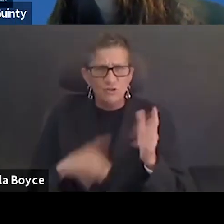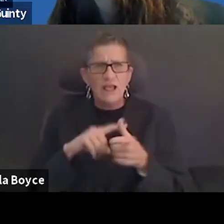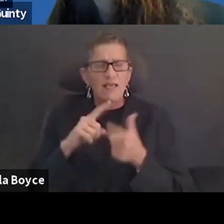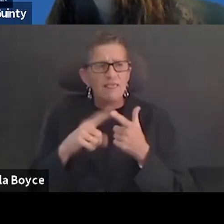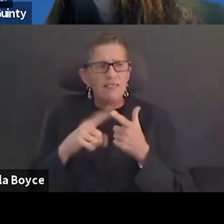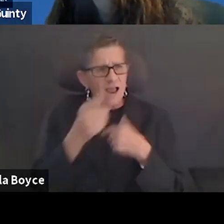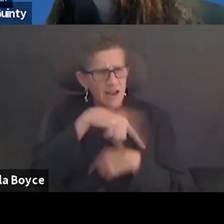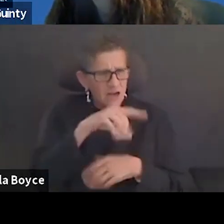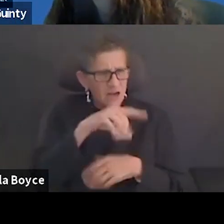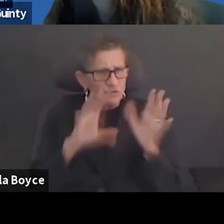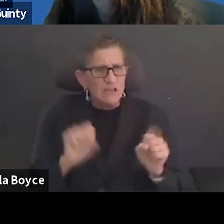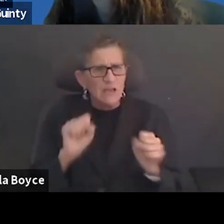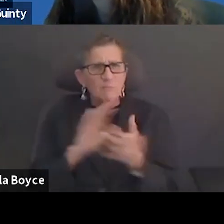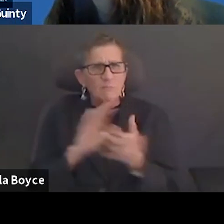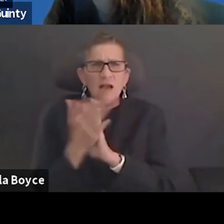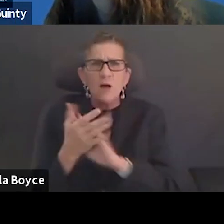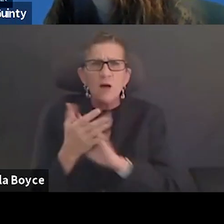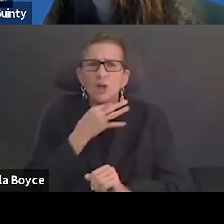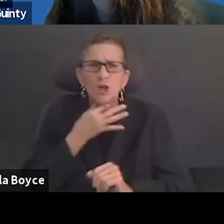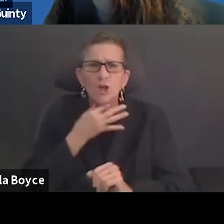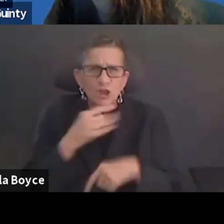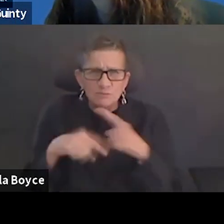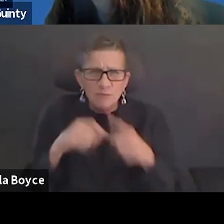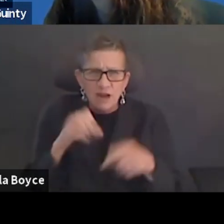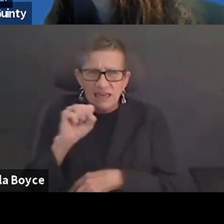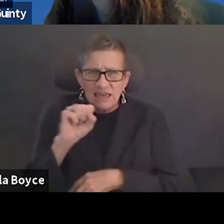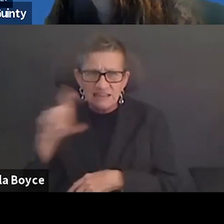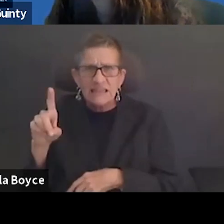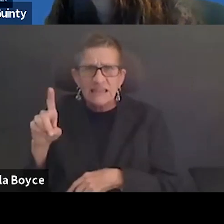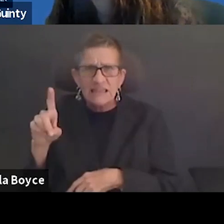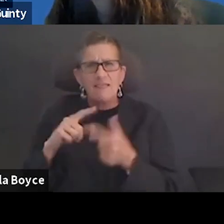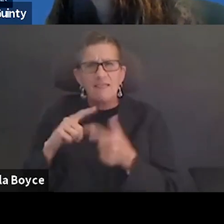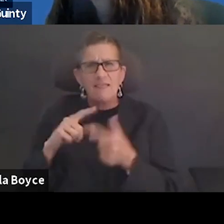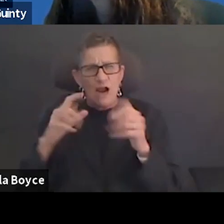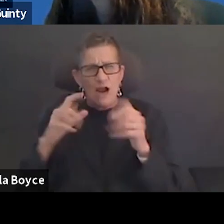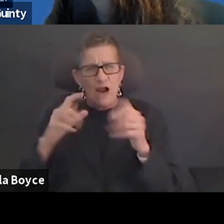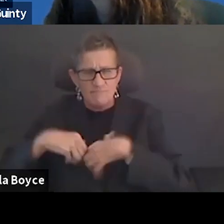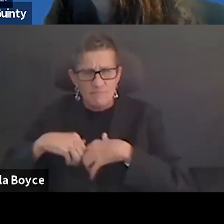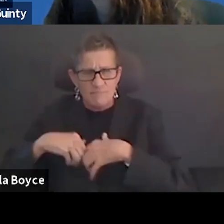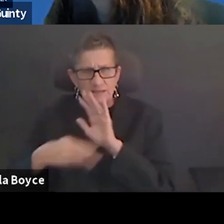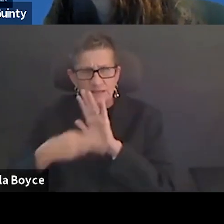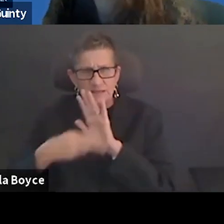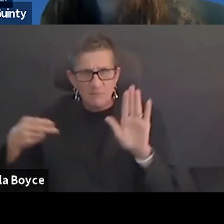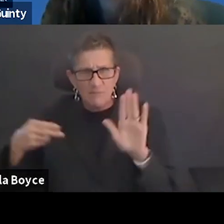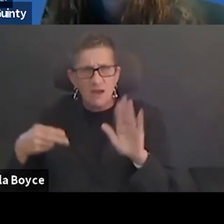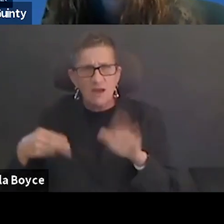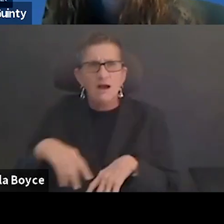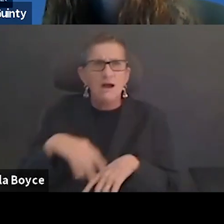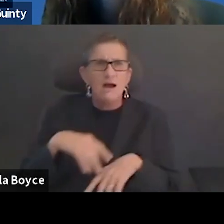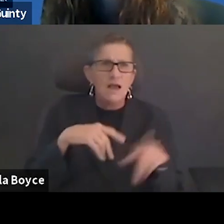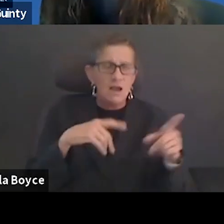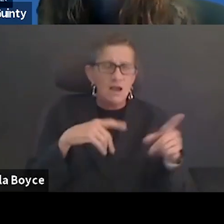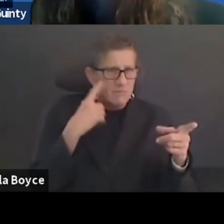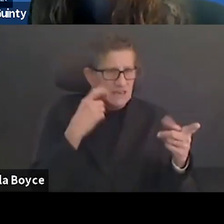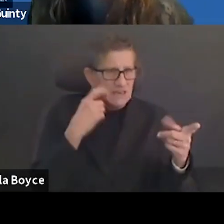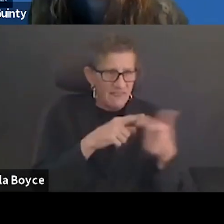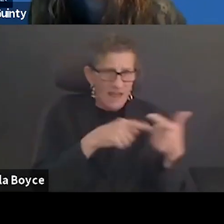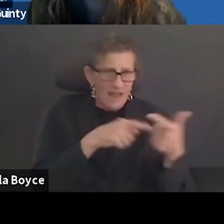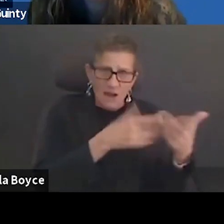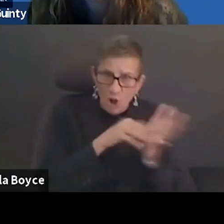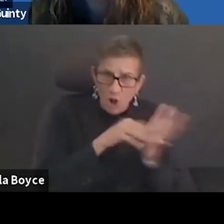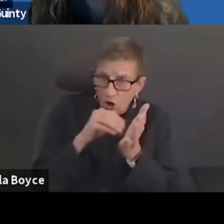need accommodations or not, and break down that stigma, because then we will have students more curious of, do I need accommodations,